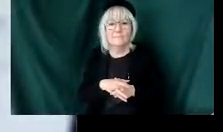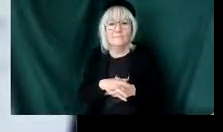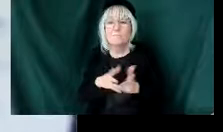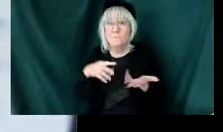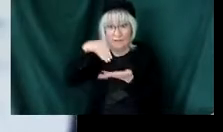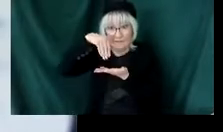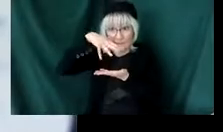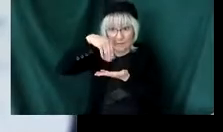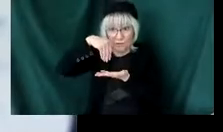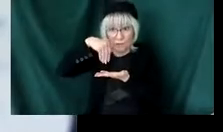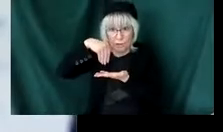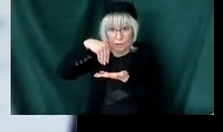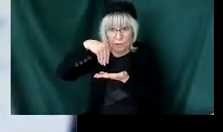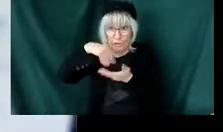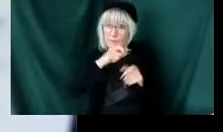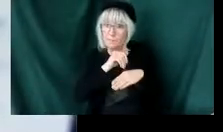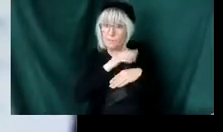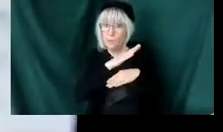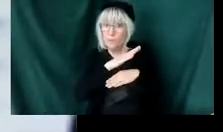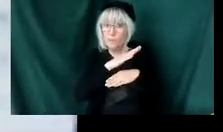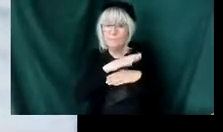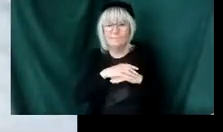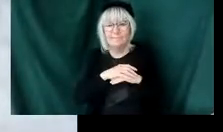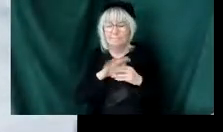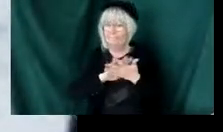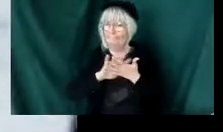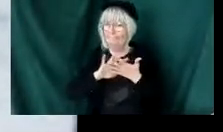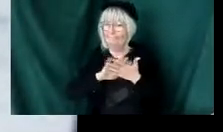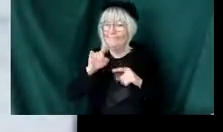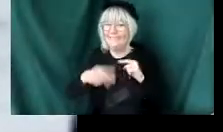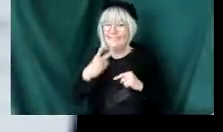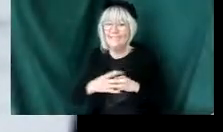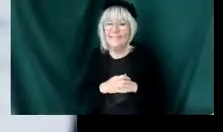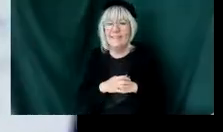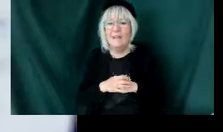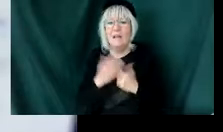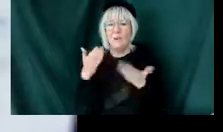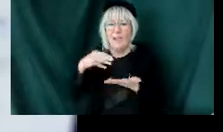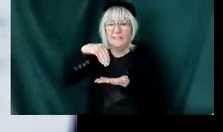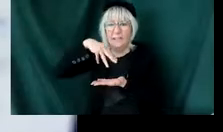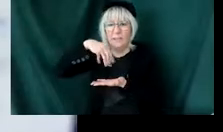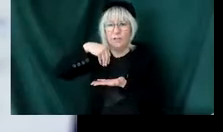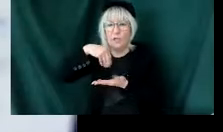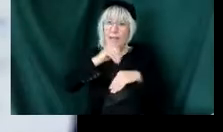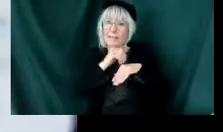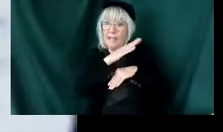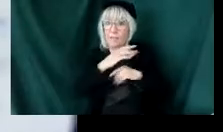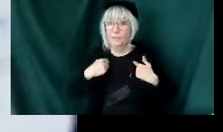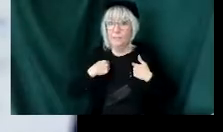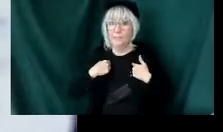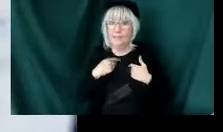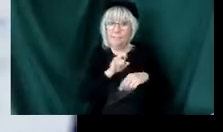Take a picture of it and post, oh, sorry, it's out of focus, but take a picture of it and send it in to